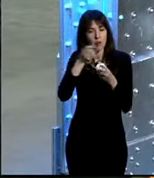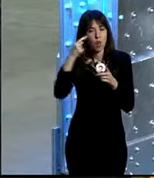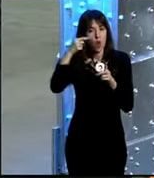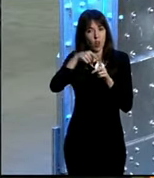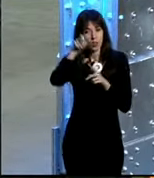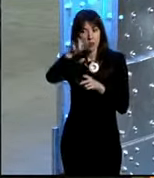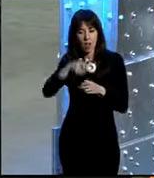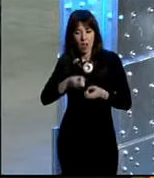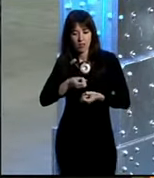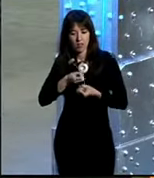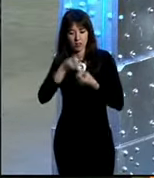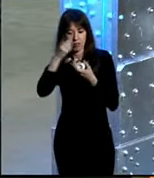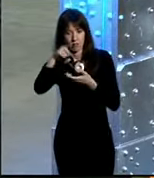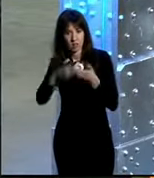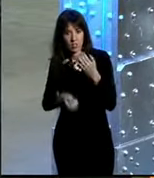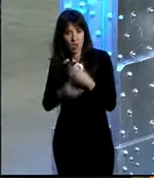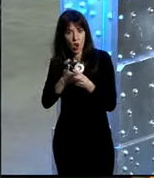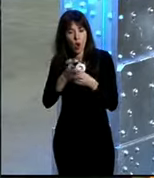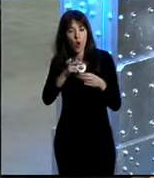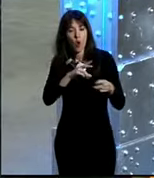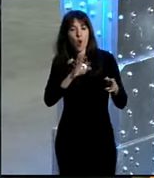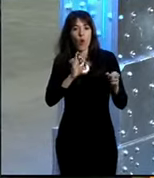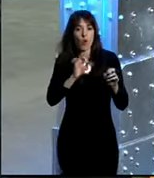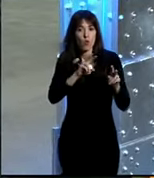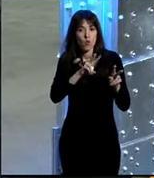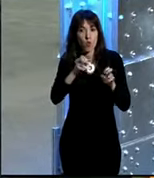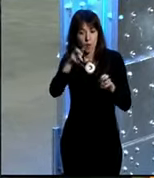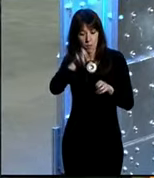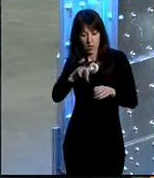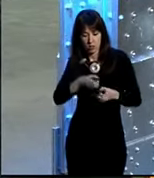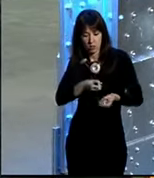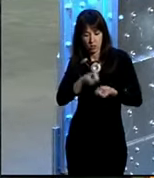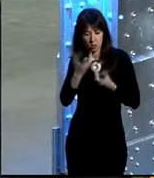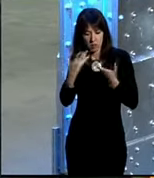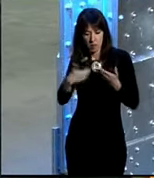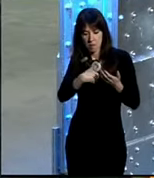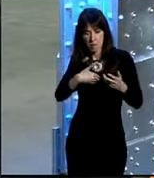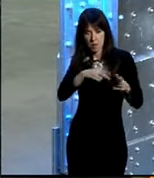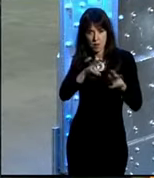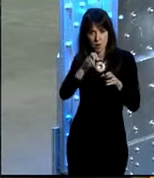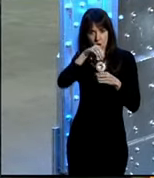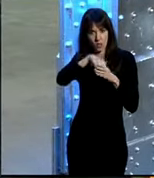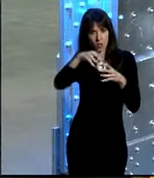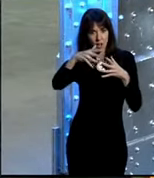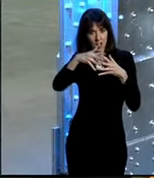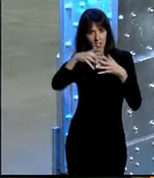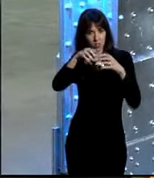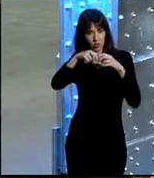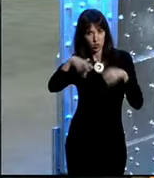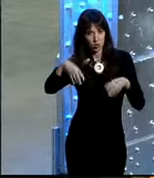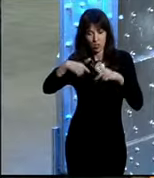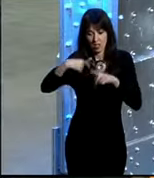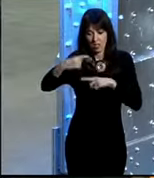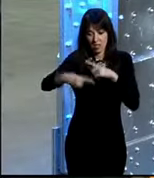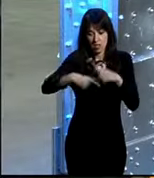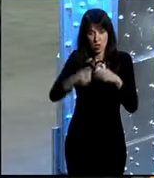Is this an opportunity for creators and narrators? And what should be the new position of